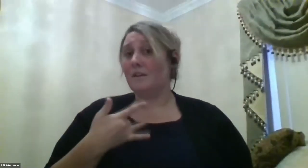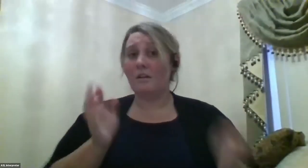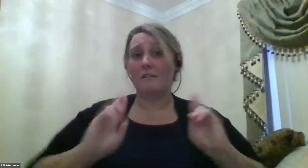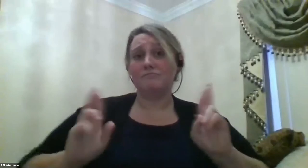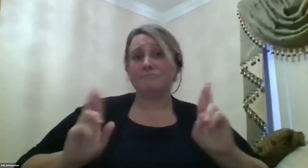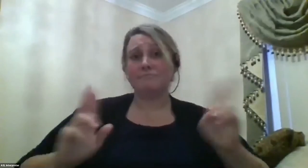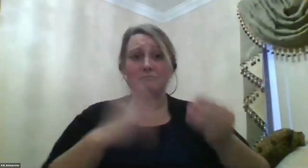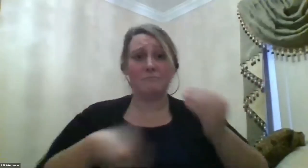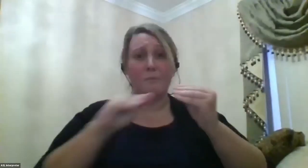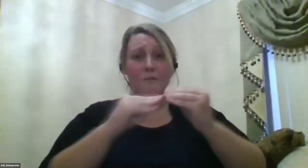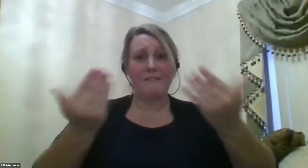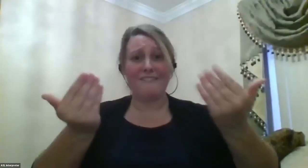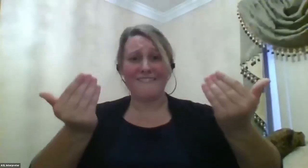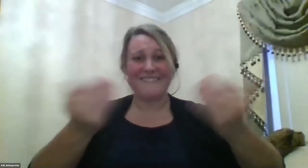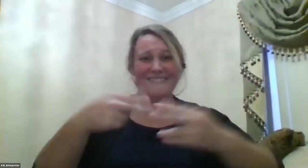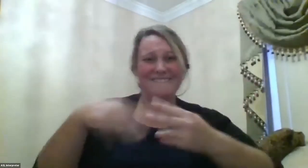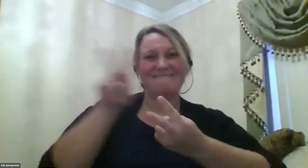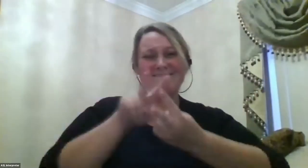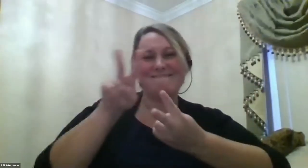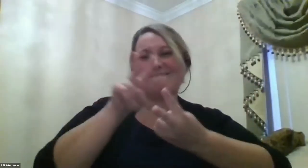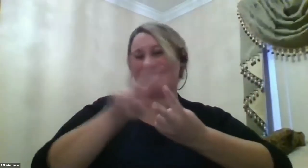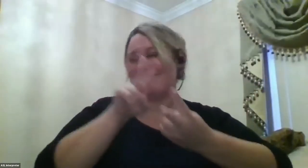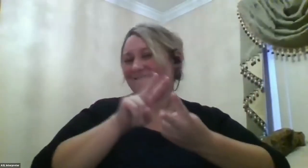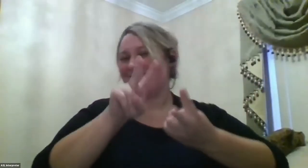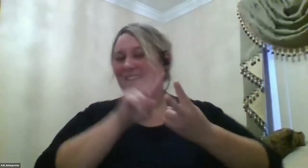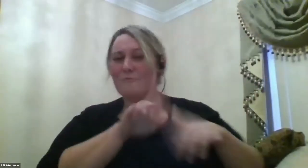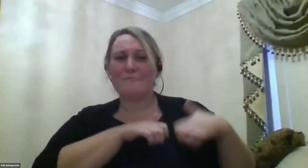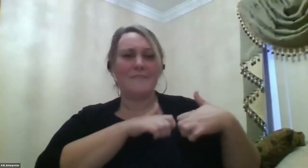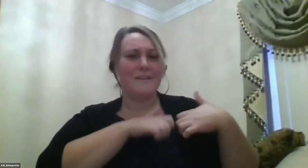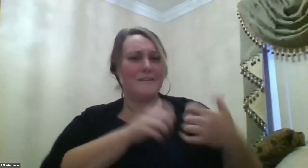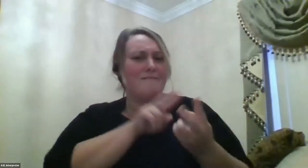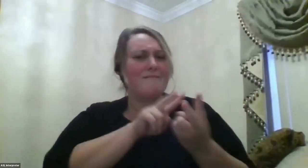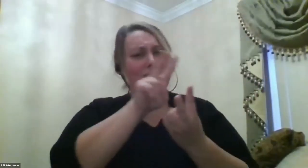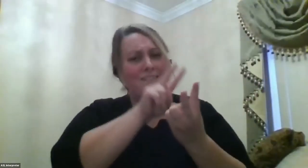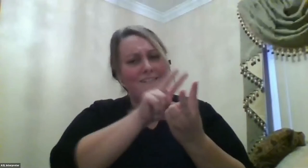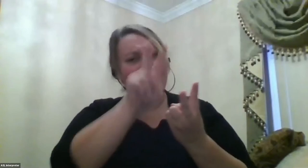Oh, great God, daddy, grind me, shave me dry.